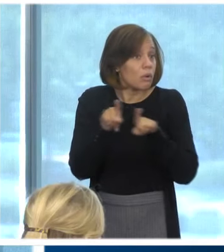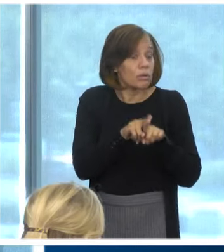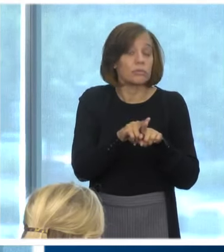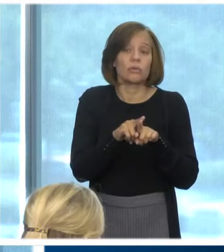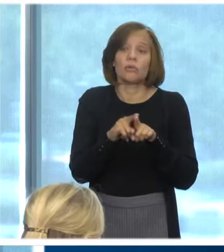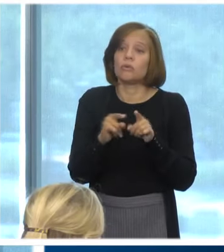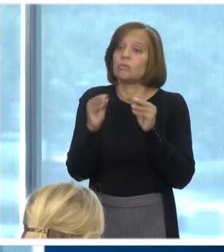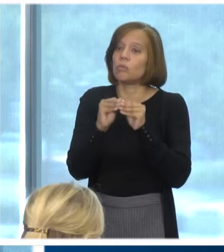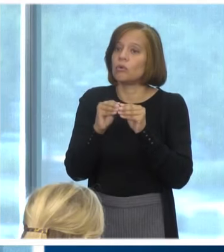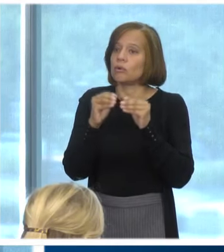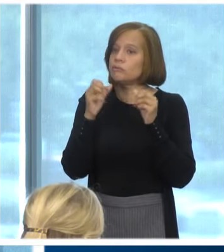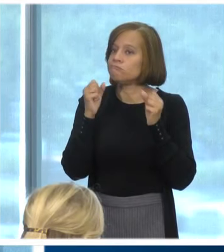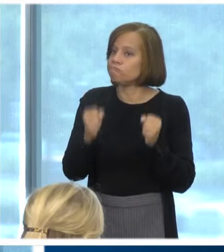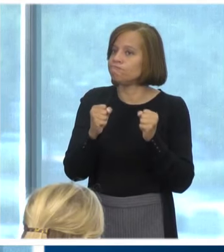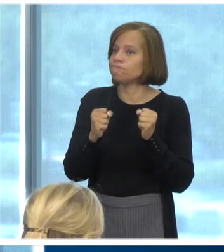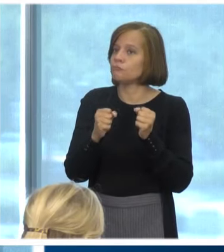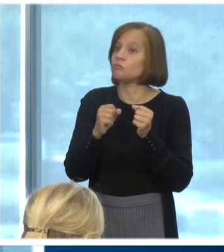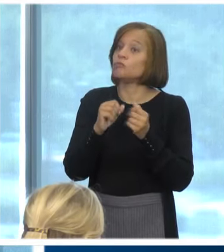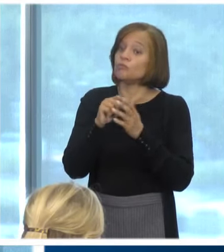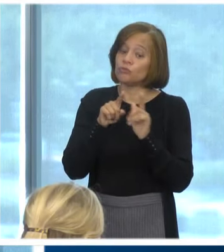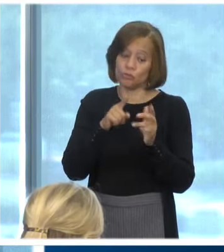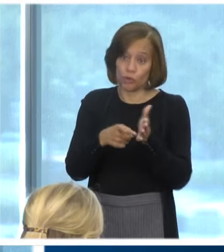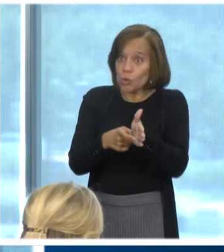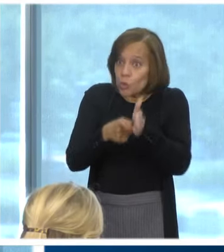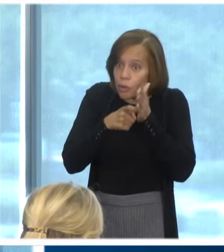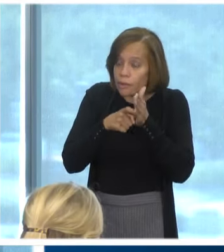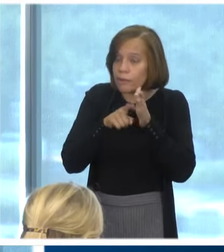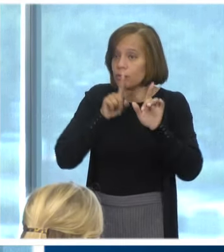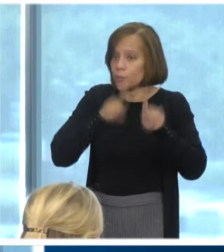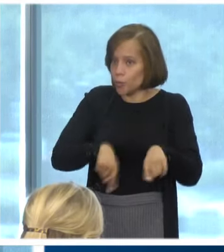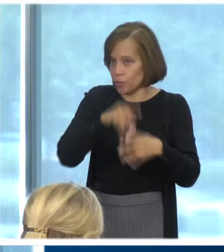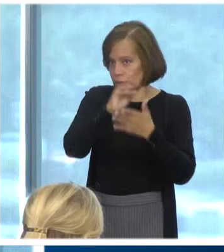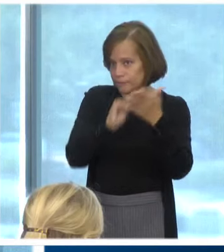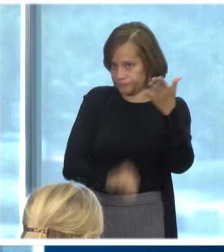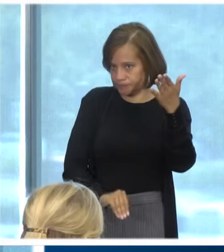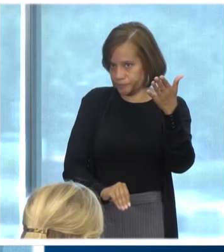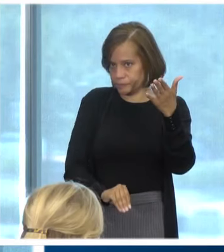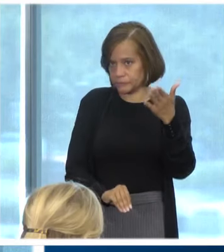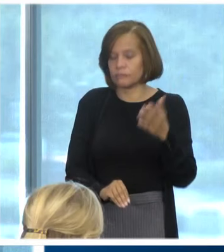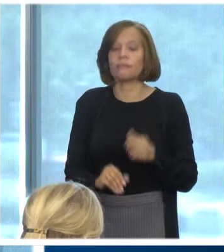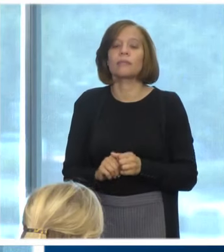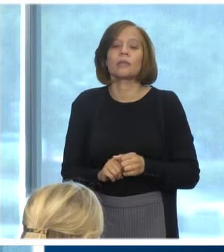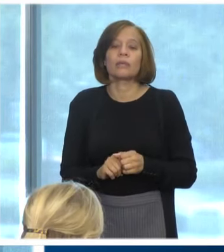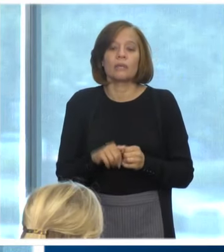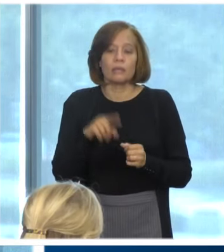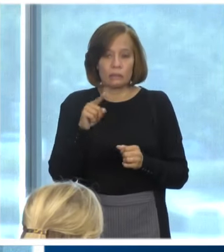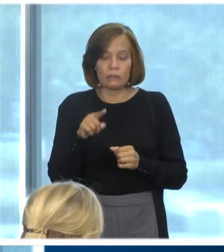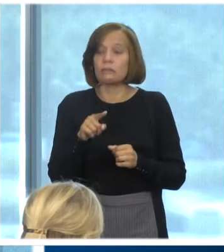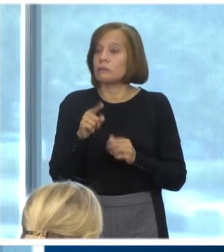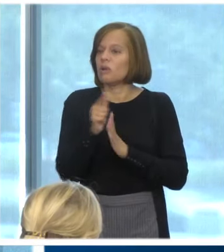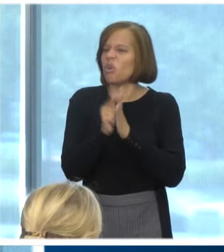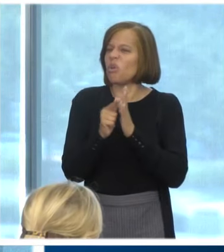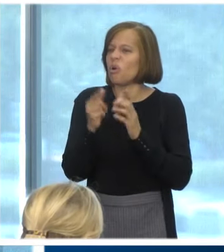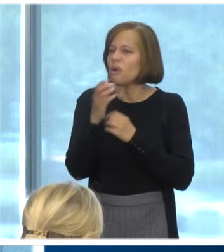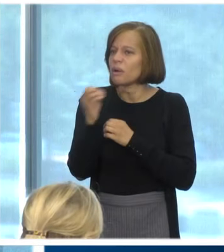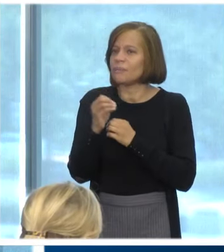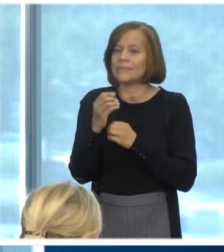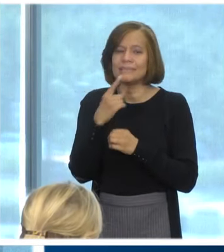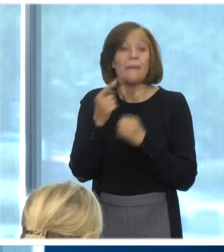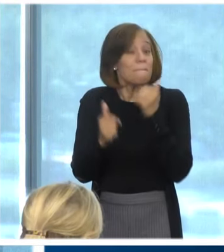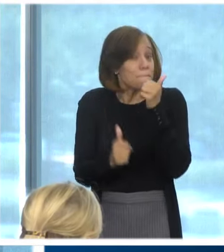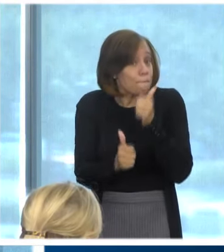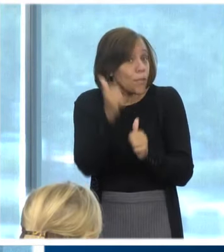protocols. While investigations conducted by a civilian law firm mostly concluded officers operated within the scope of